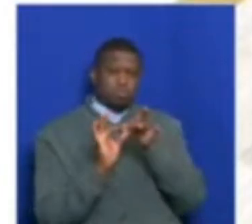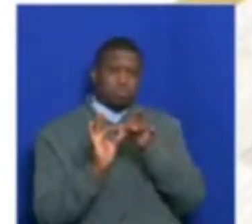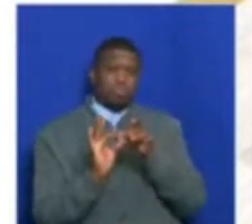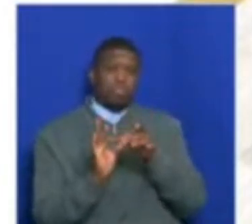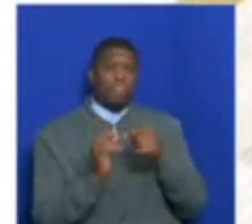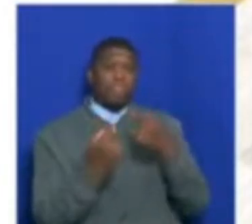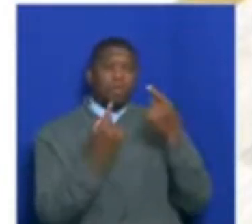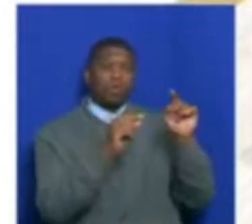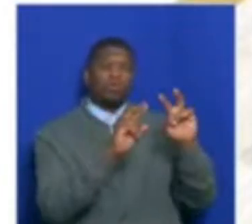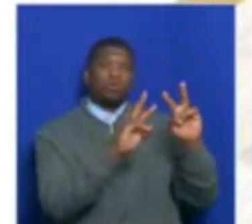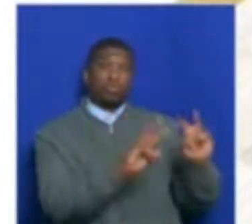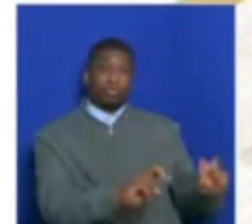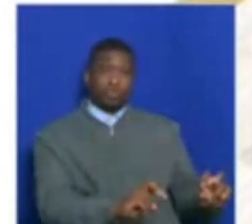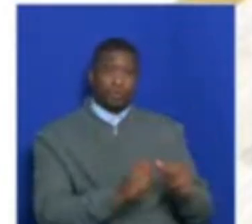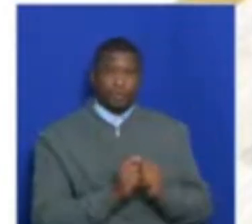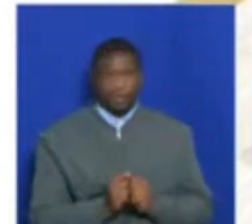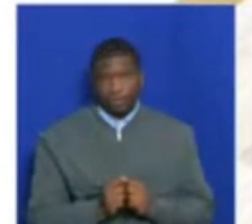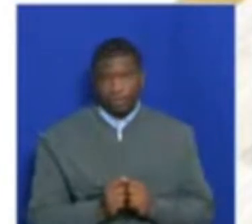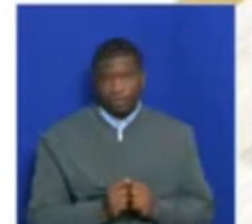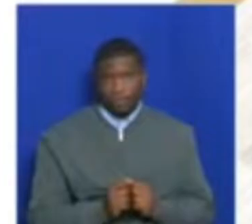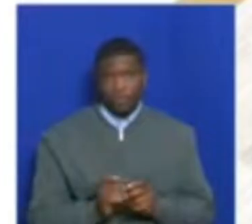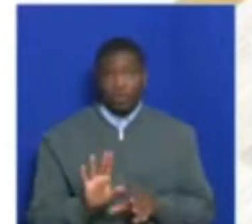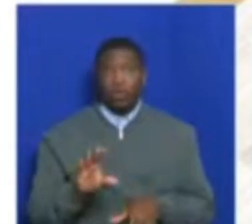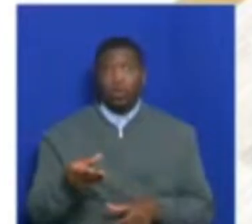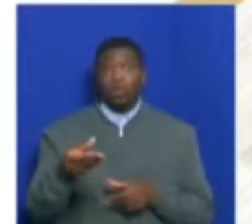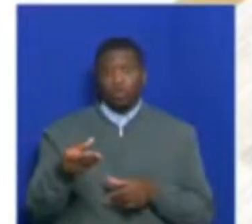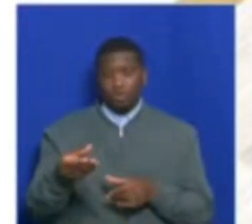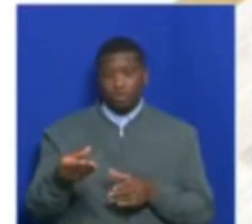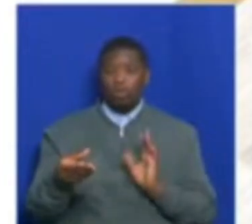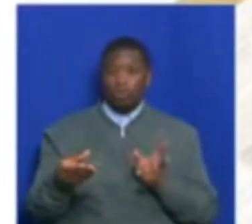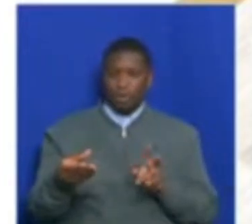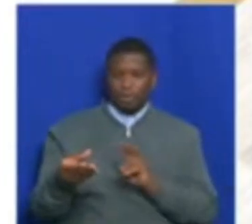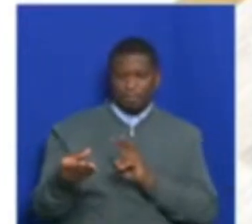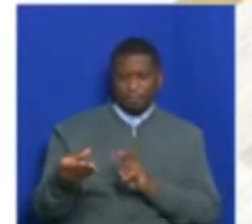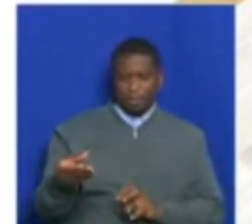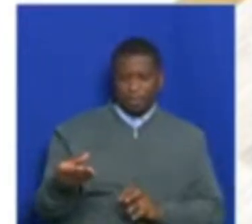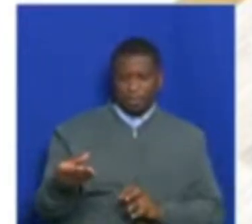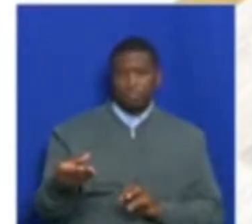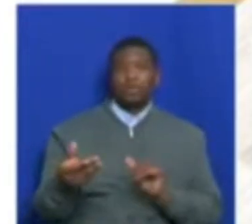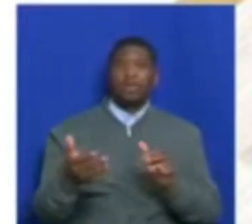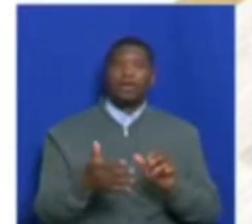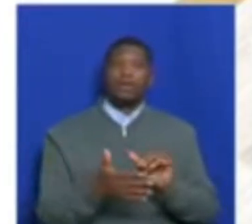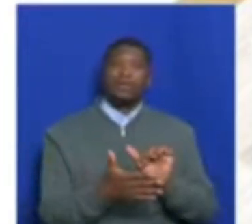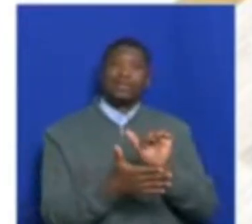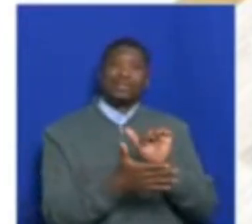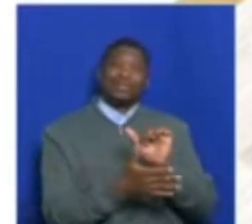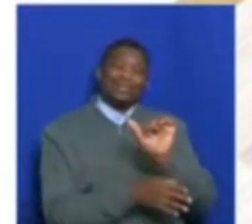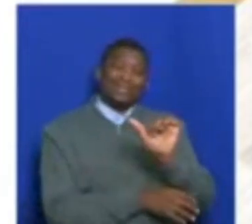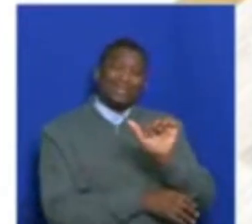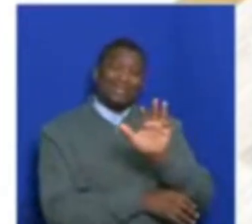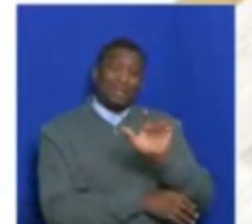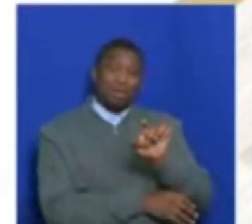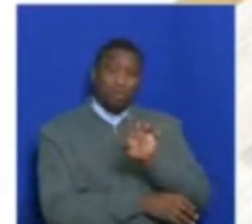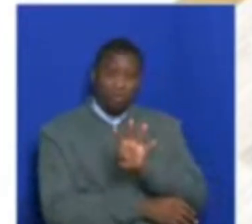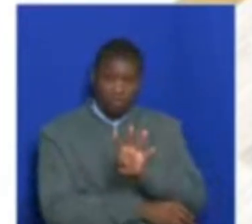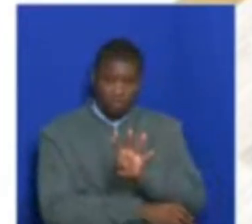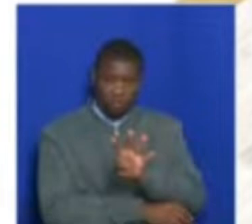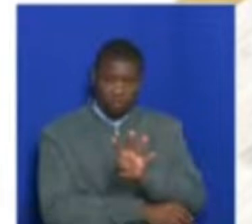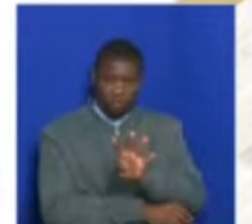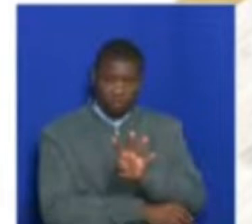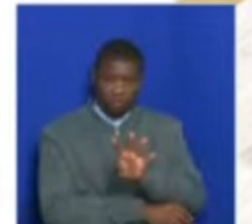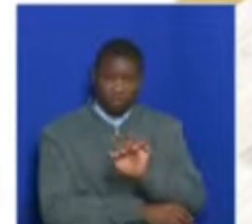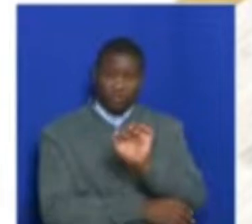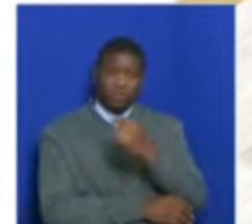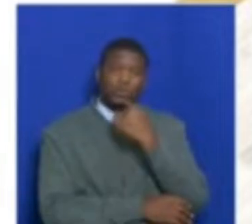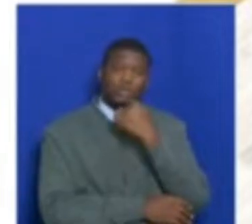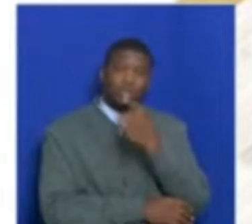to go to these dockets now. In 69.4, you say they contain no evidence